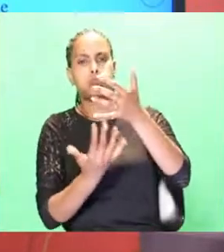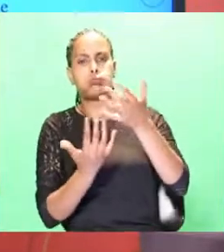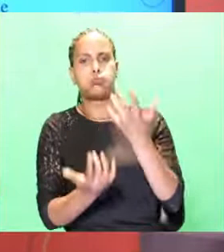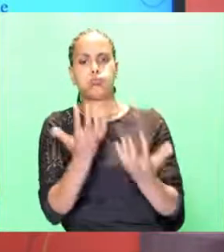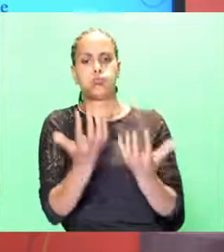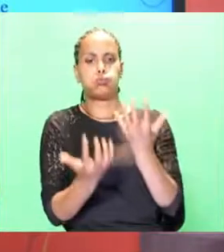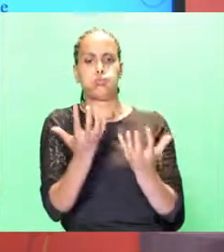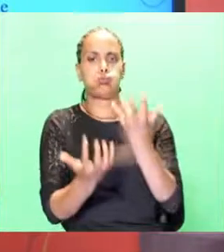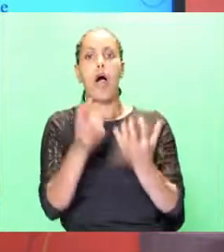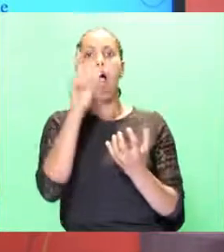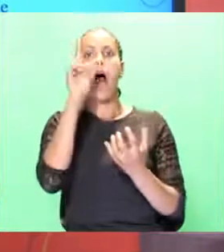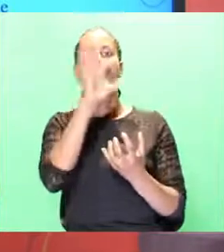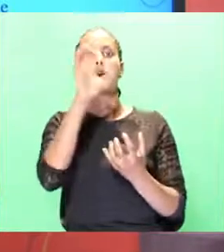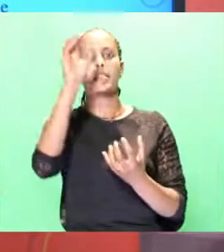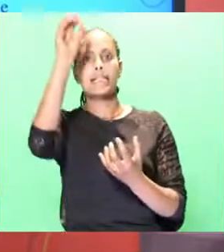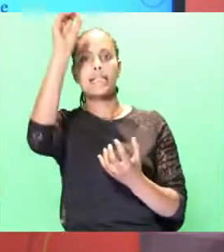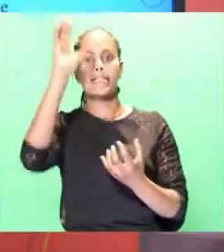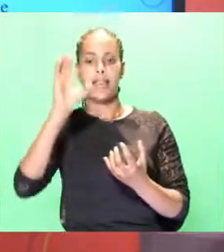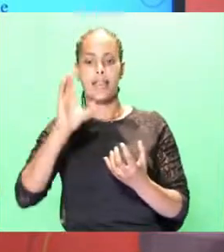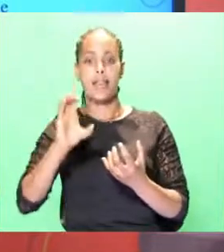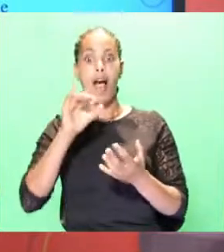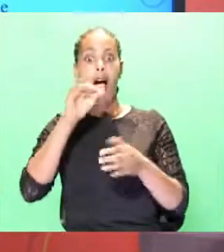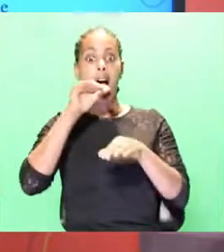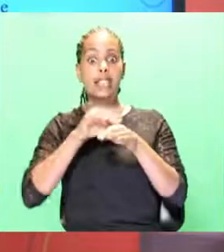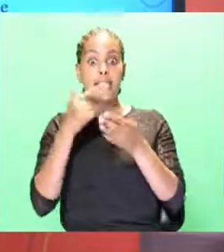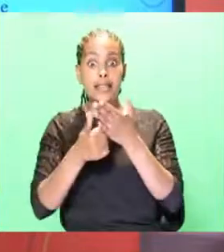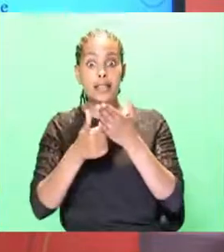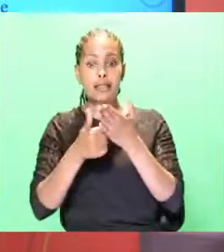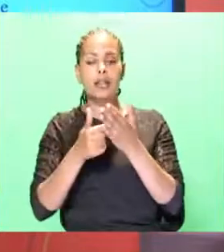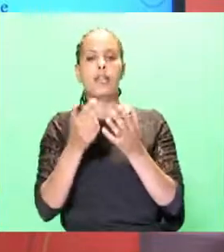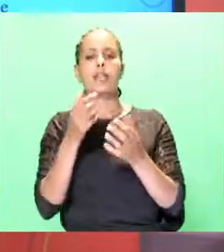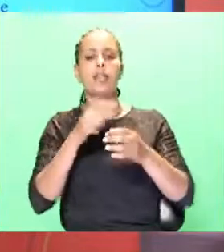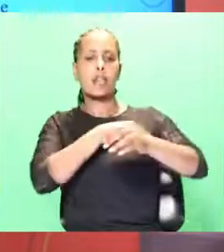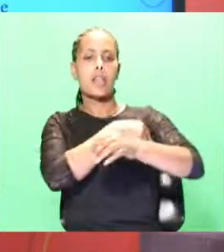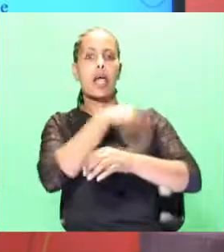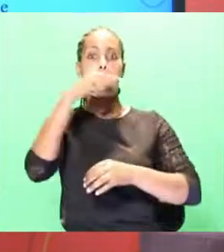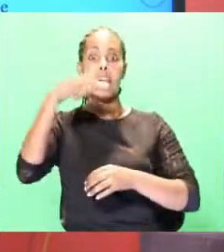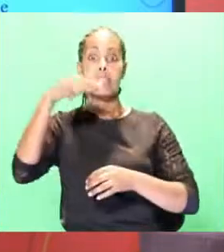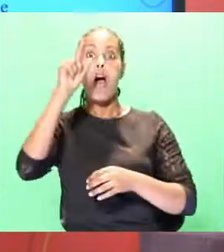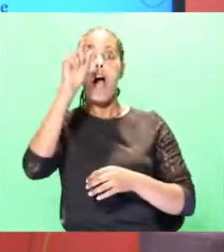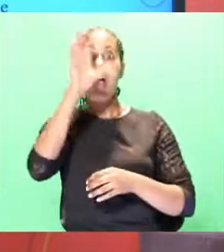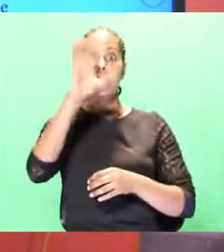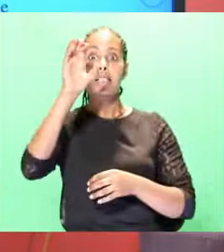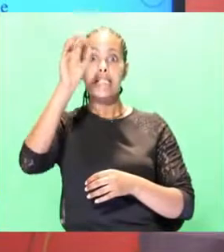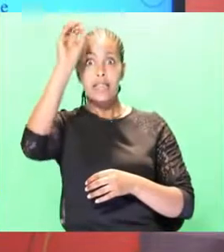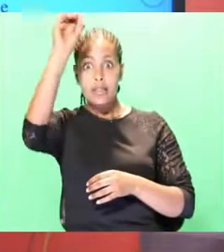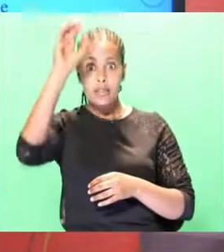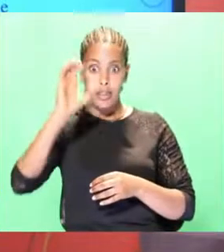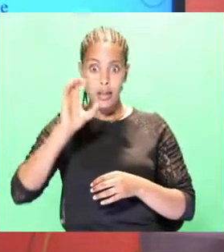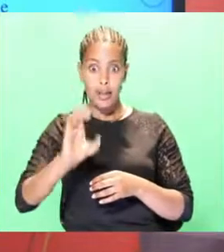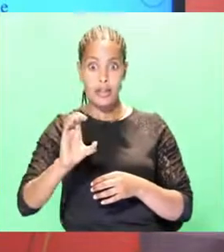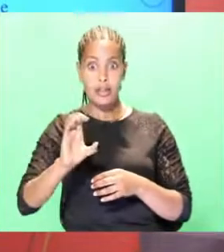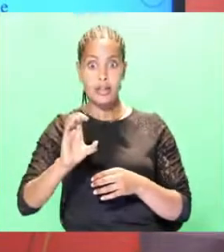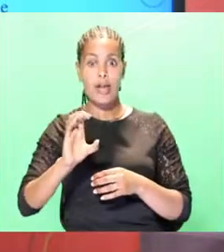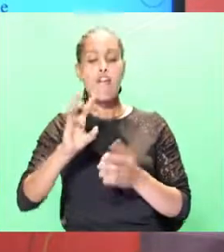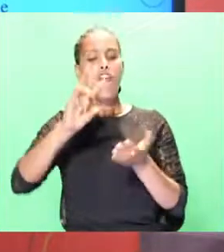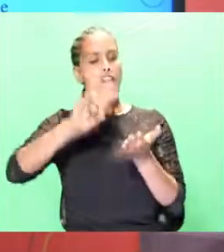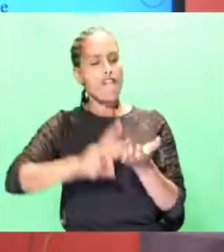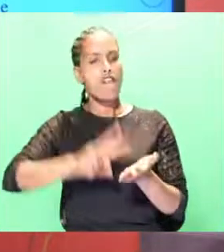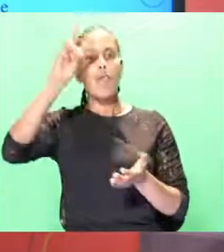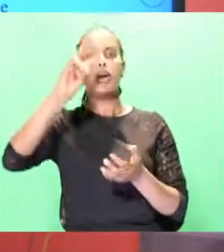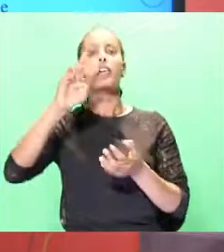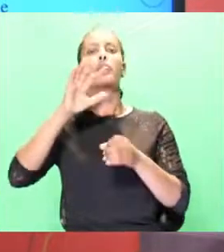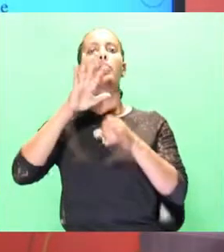centigrade. What does this mean? At this temperature, at 100 degrees centigrade, vapor